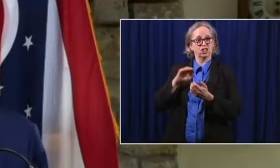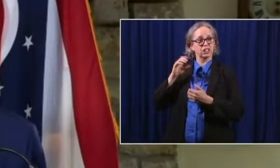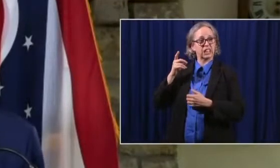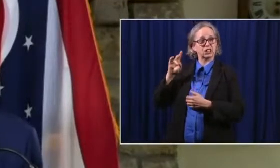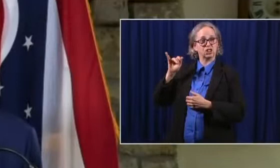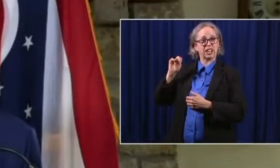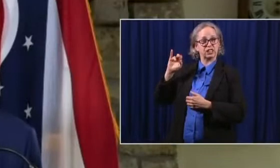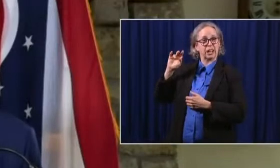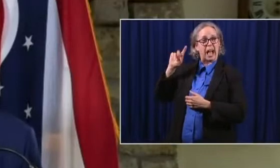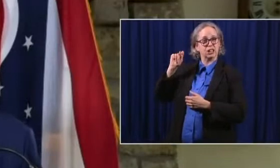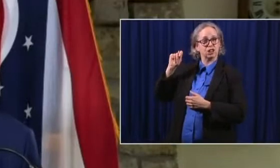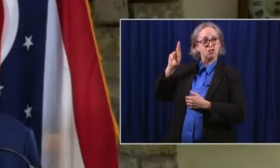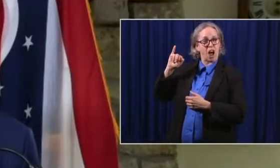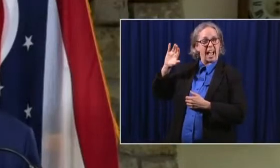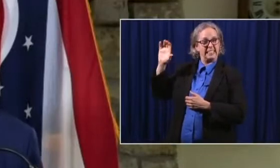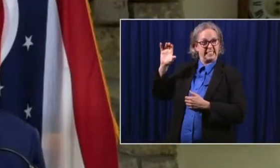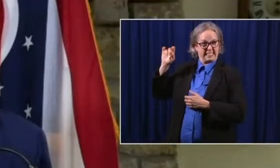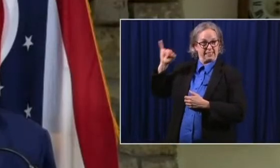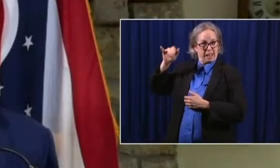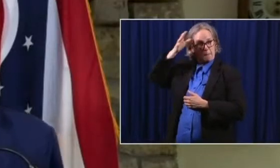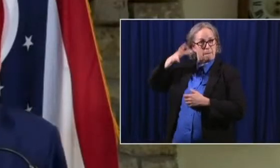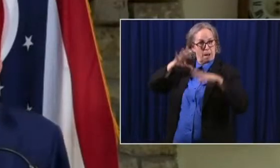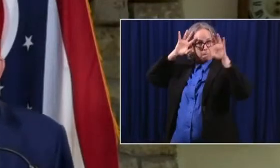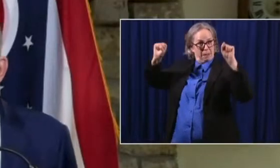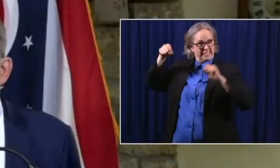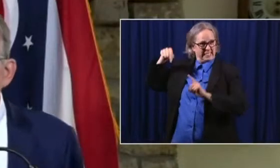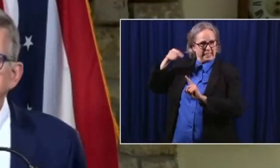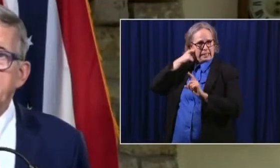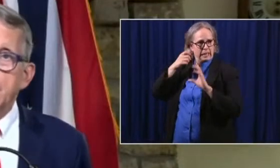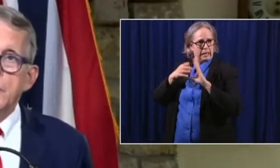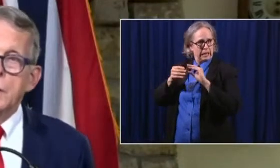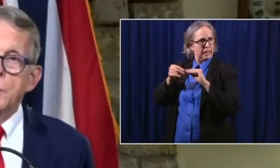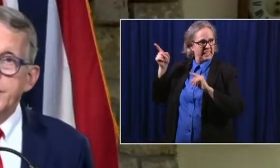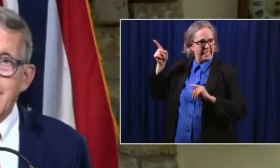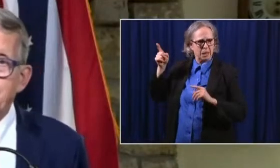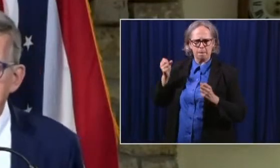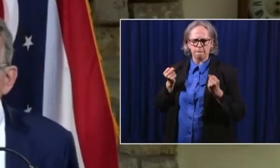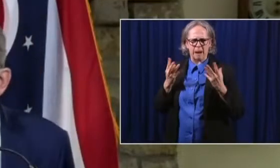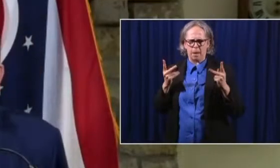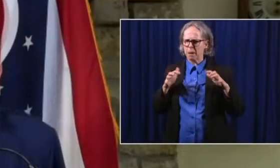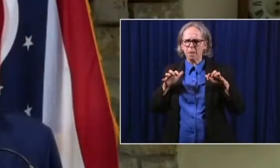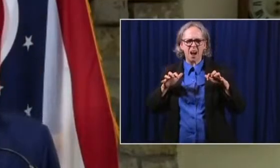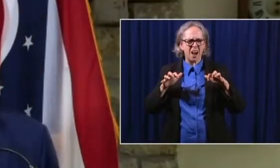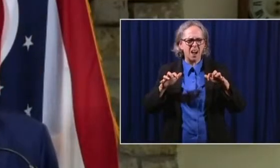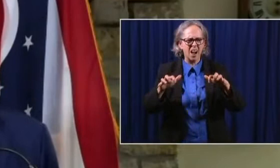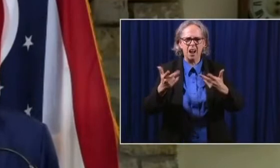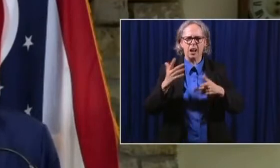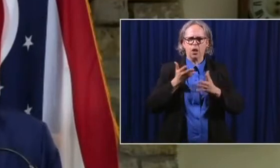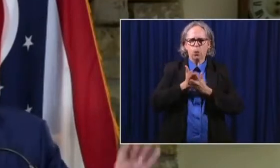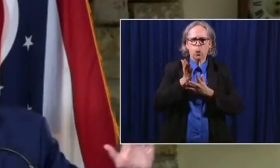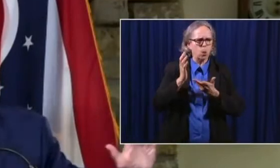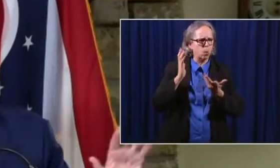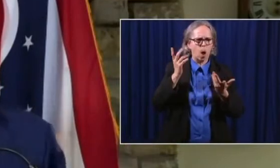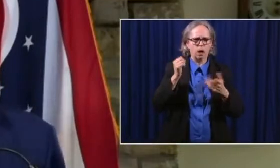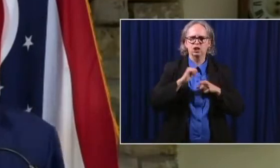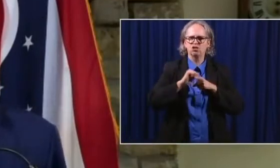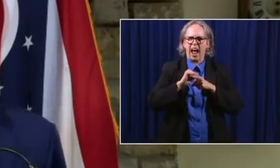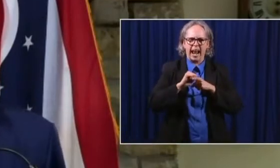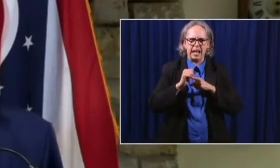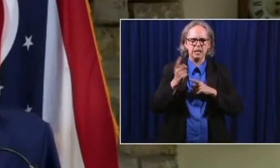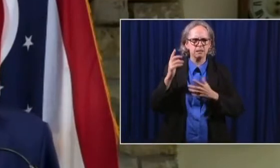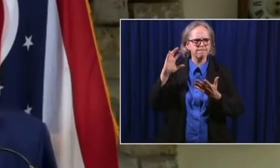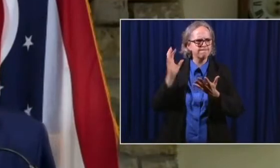large number of young people and not so young people are being trained there. We did not back off. We did not say, we can't do